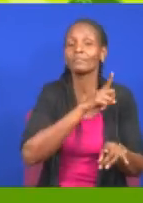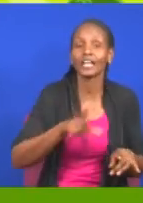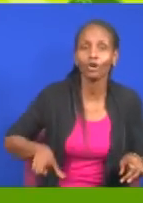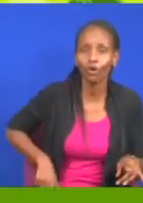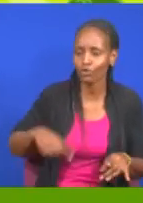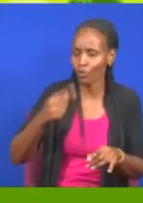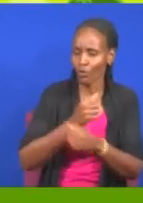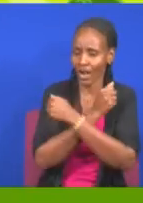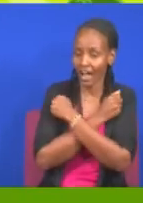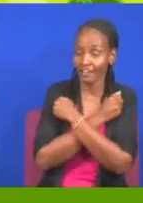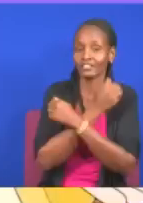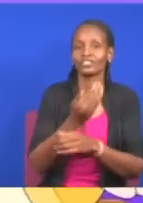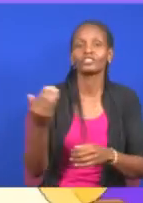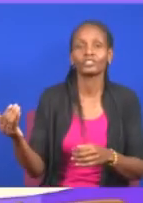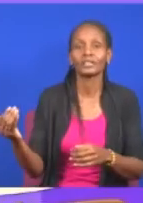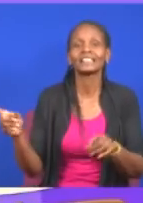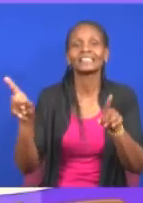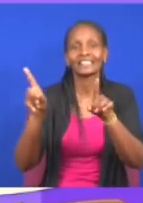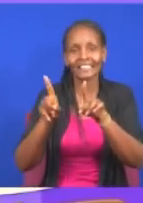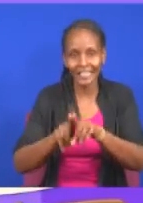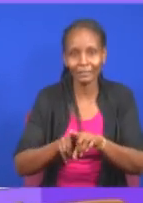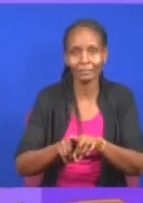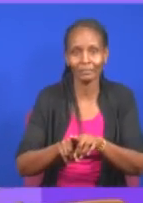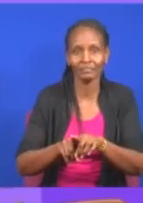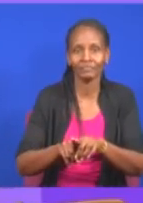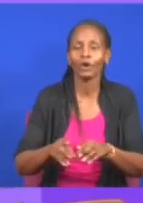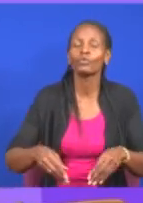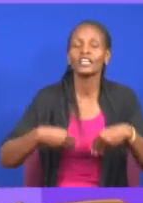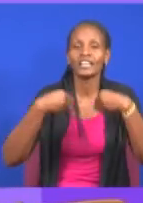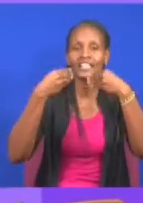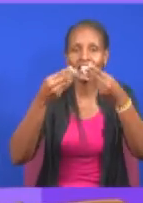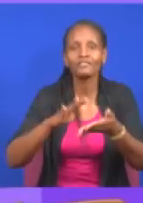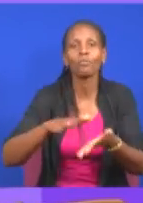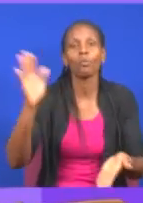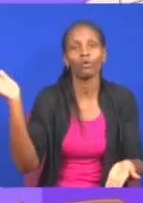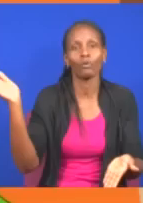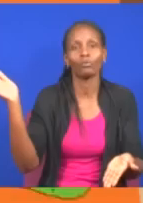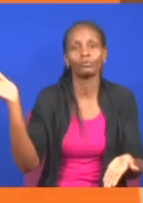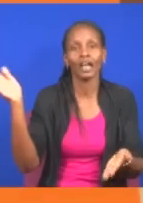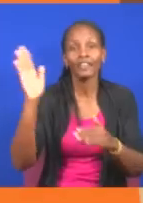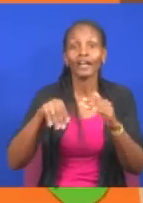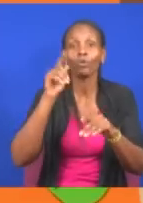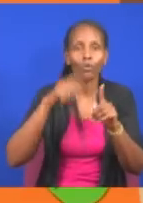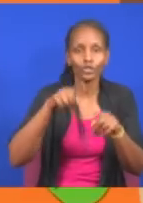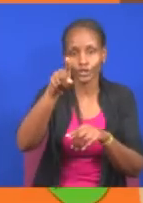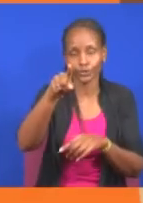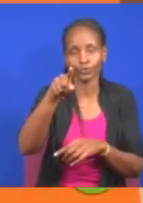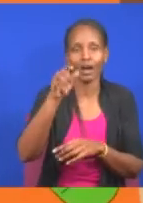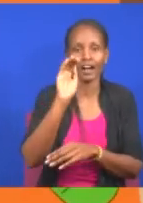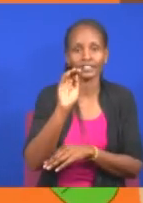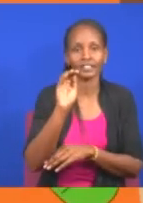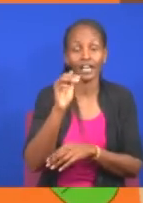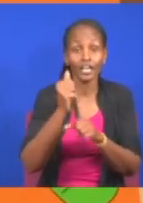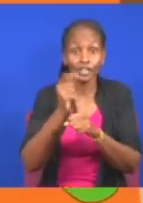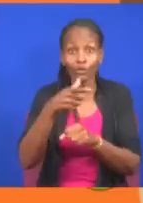than anything may take time, but will always give so much more than is asked." So, did you